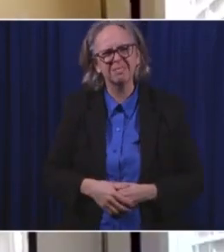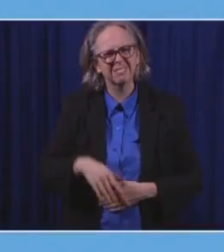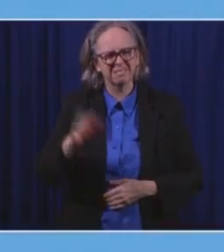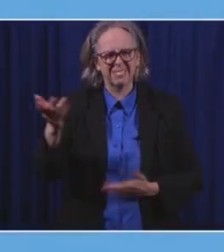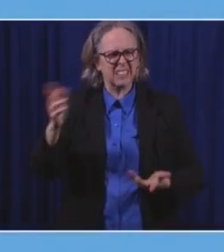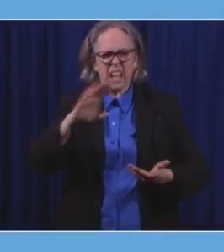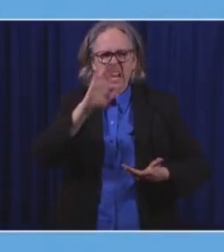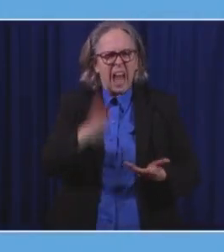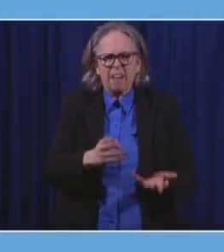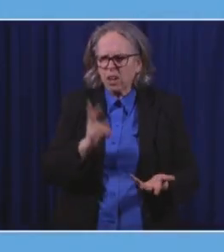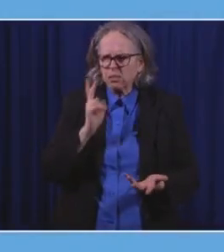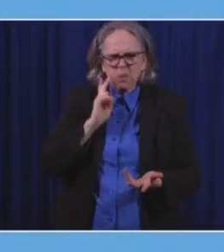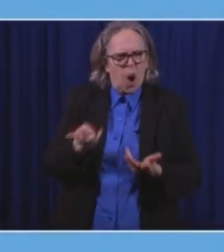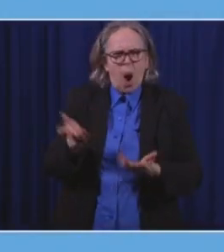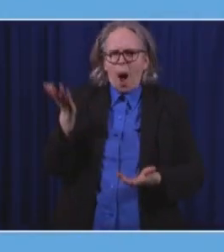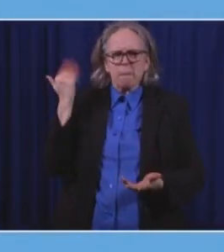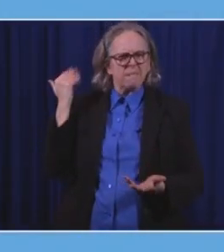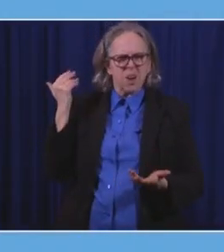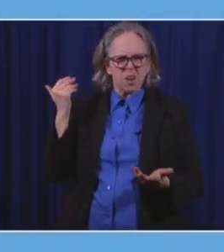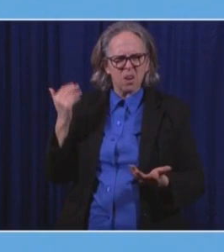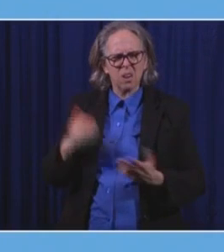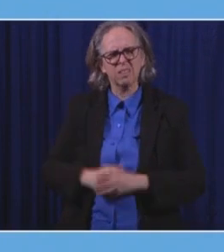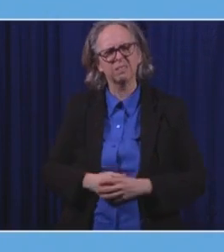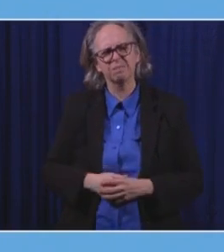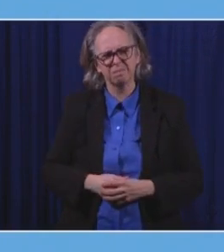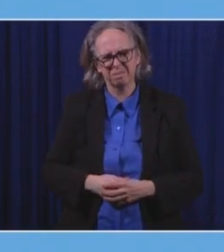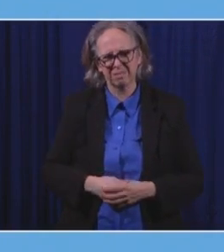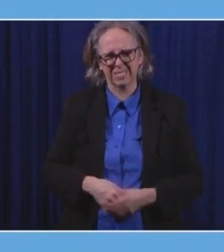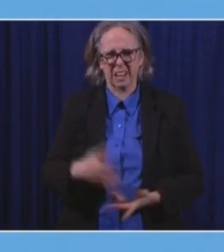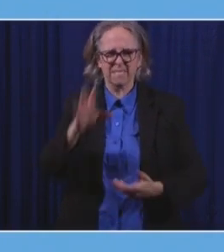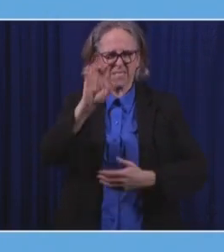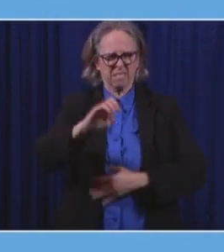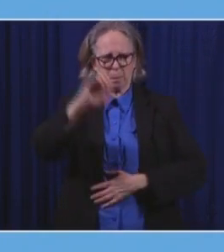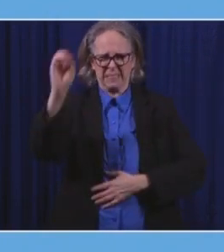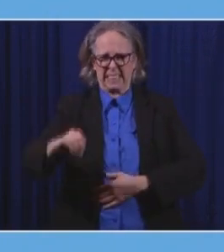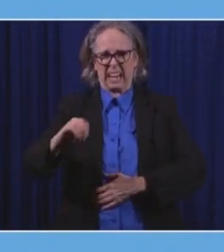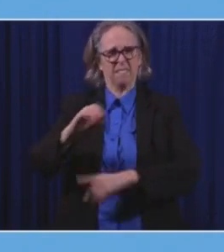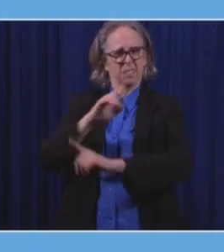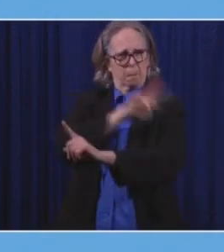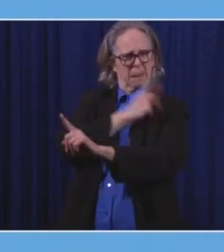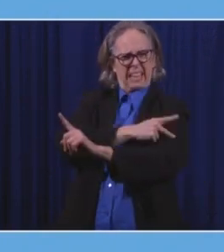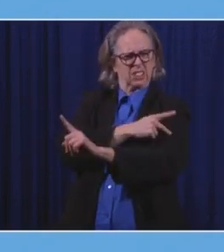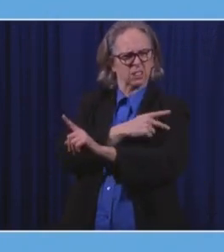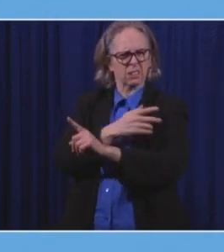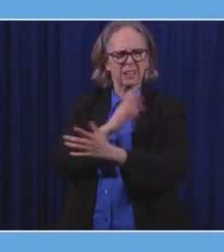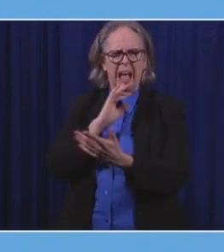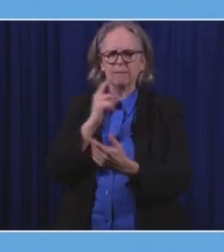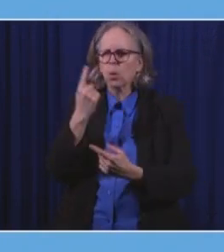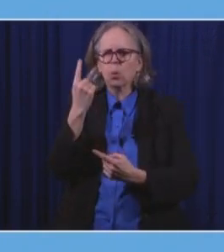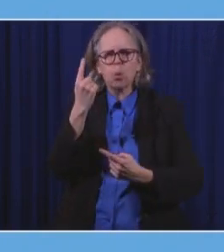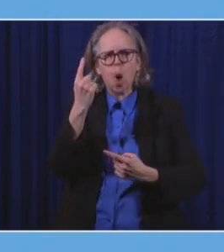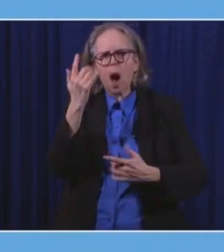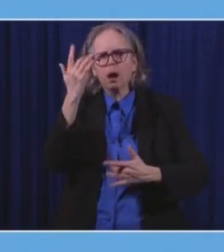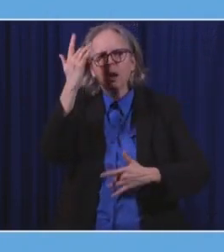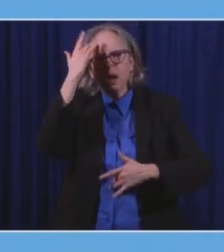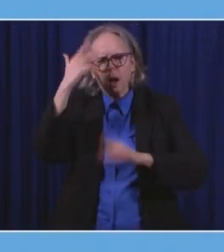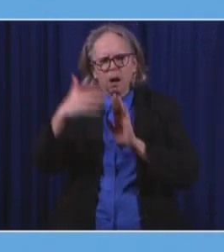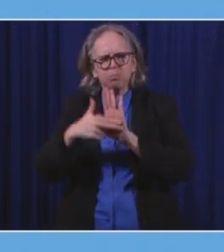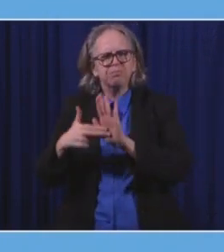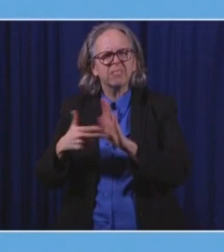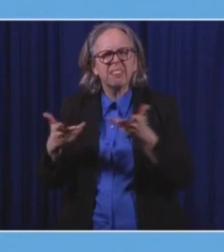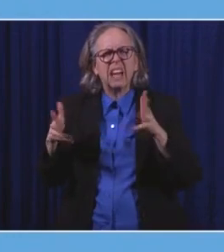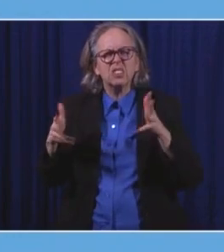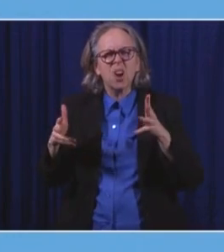have half of a busy ICU occupied by patients with a single diagnosis. And I think it really points